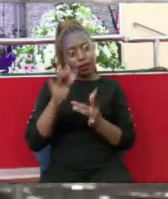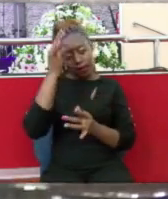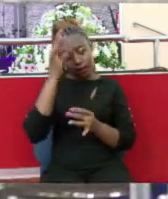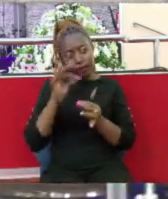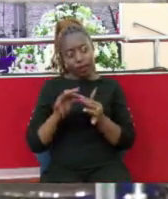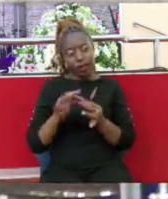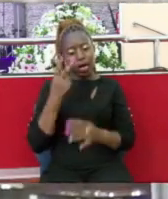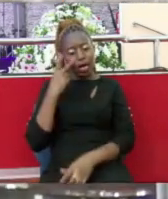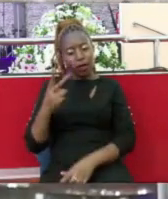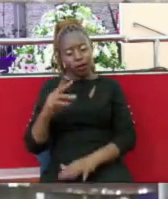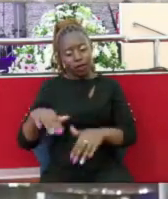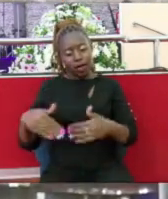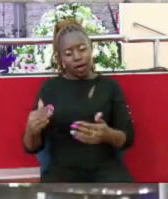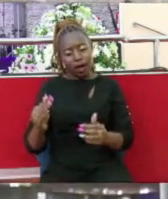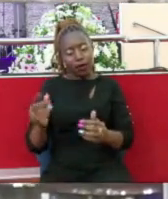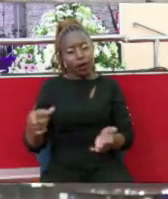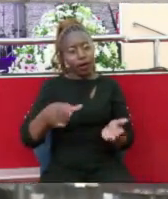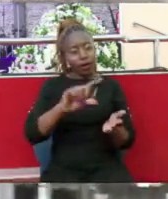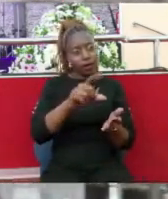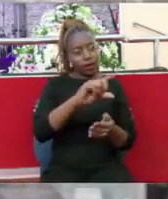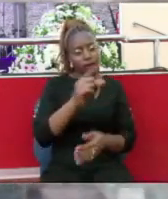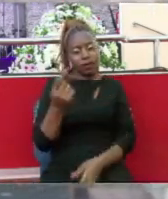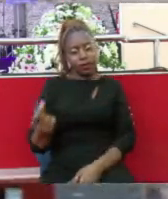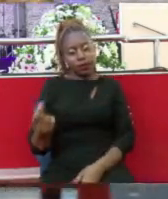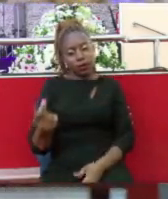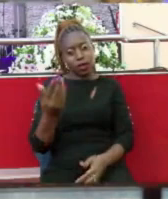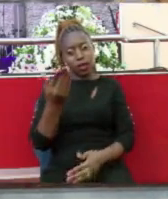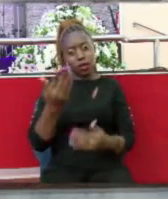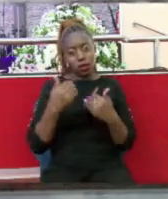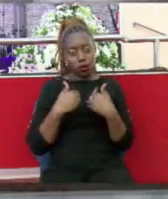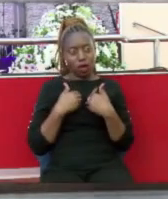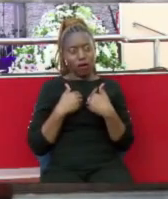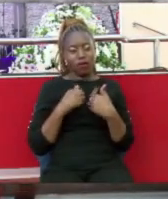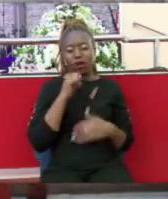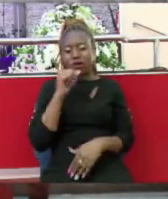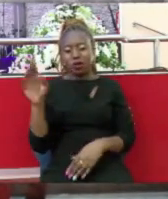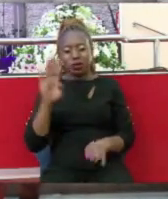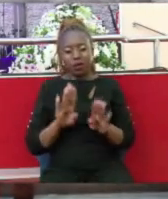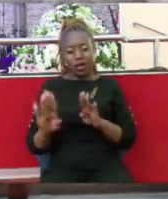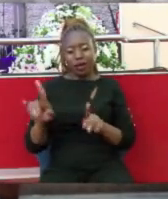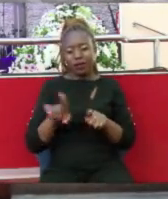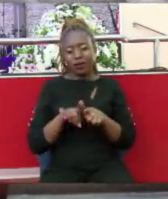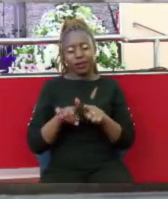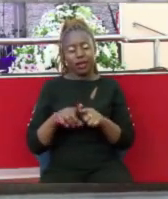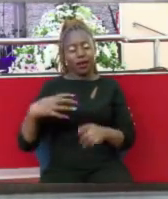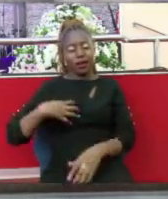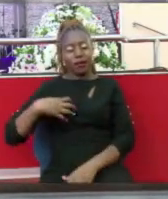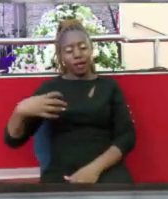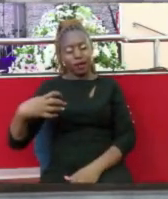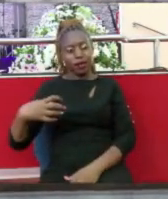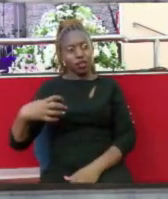multiply the little that you have. Utaona jinsi atakavyojumlisha kidogo ulicho nacho. Don't be like the rich ruler. Usikue the rich